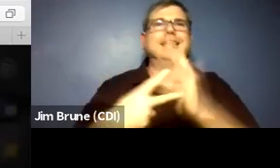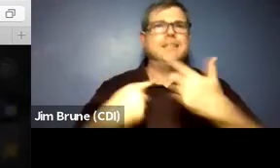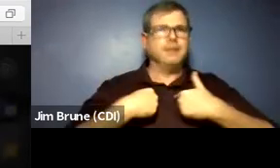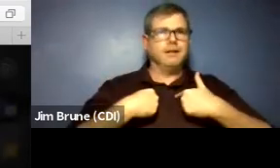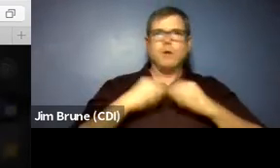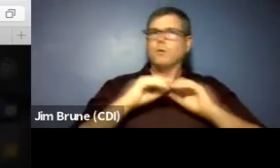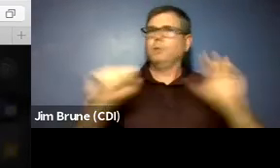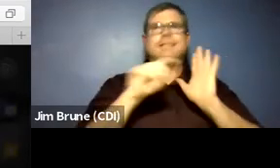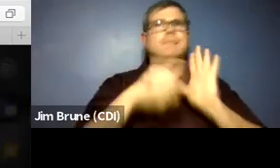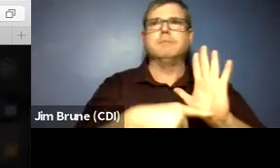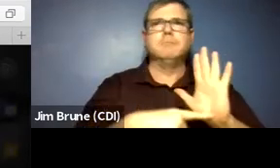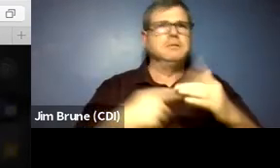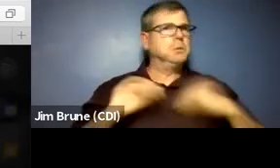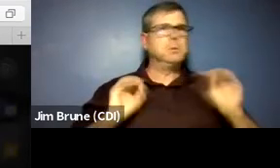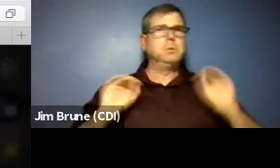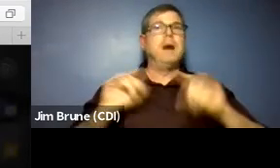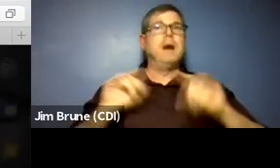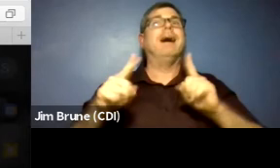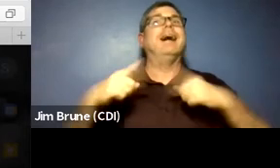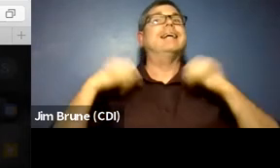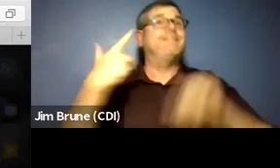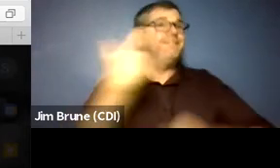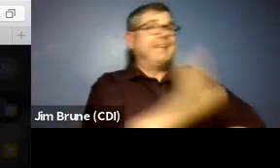even though you've had the vaccine.